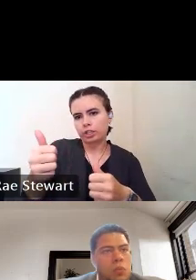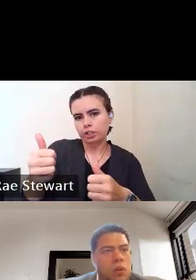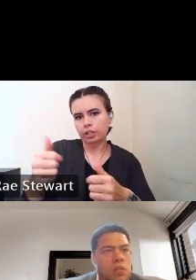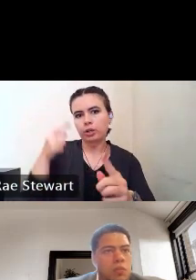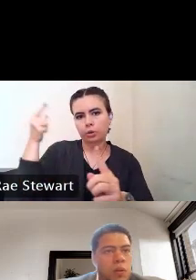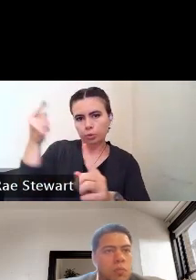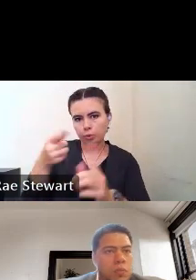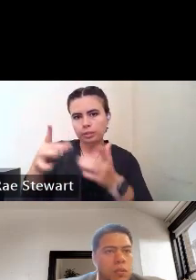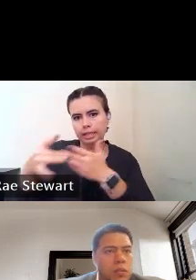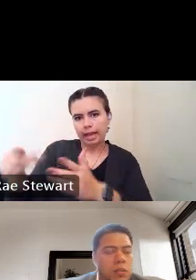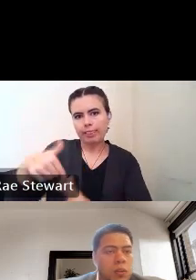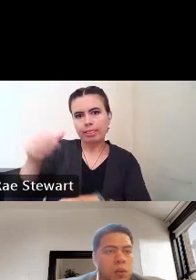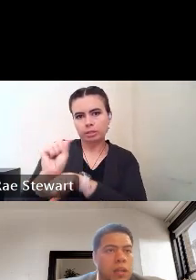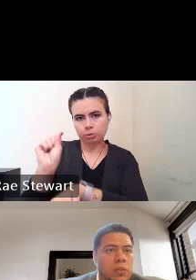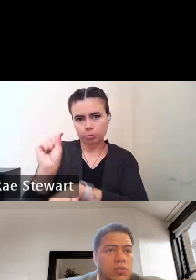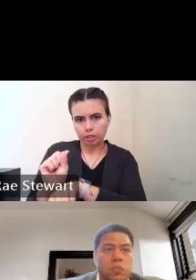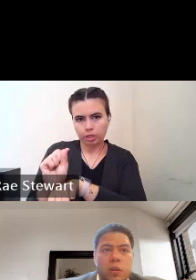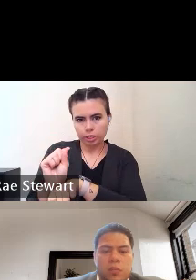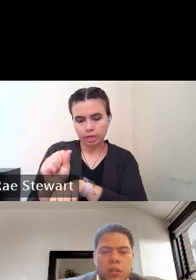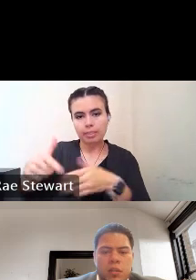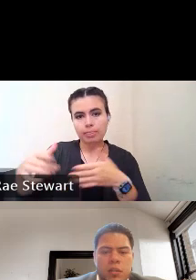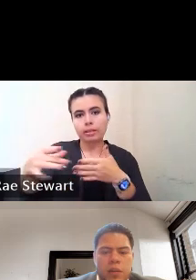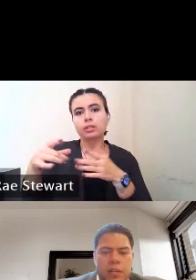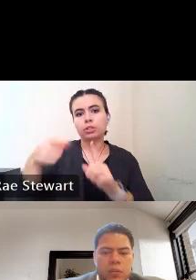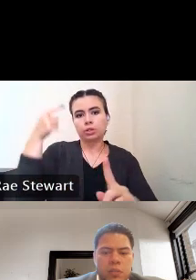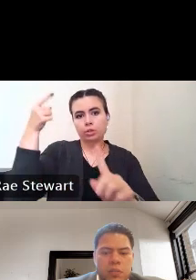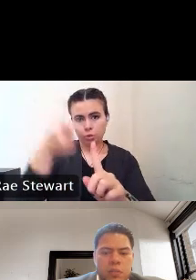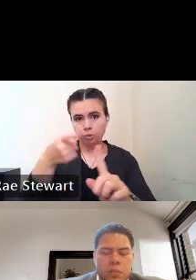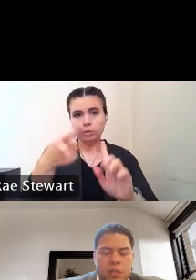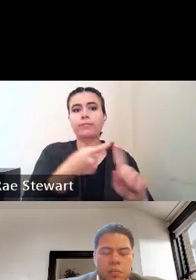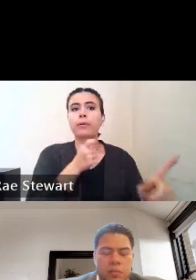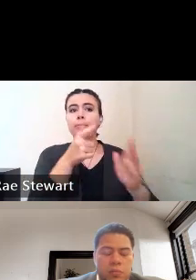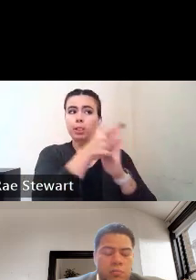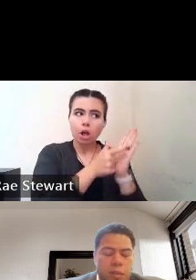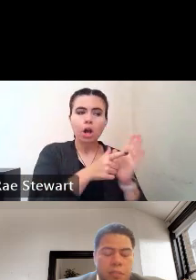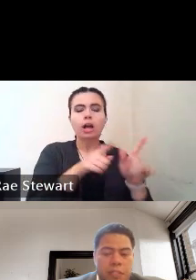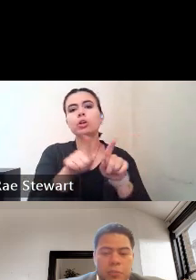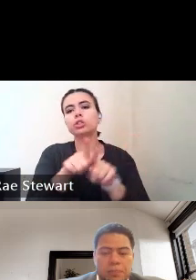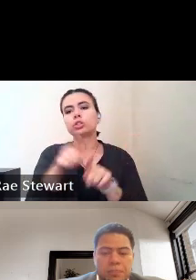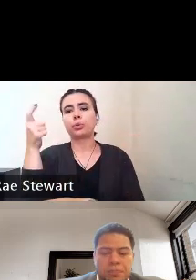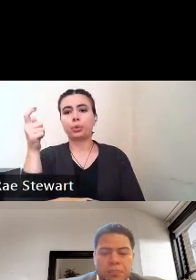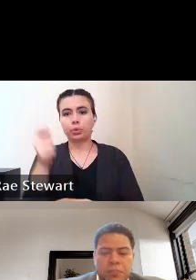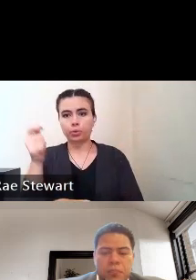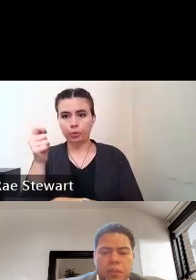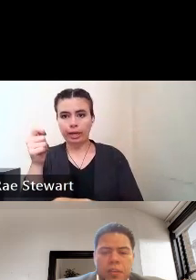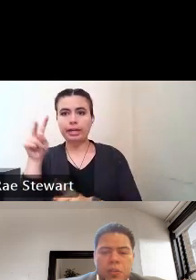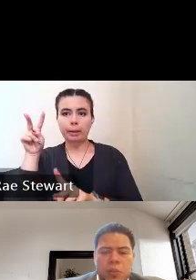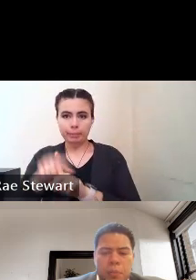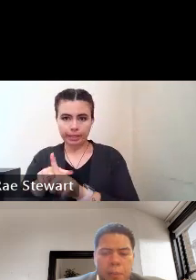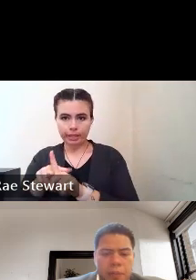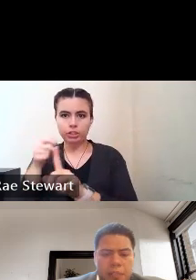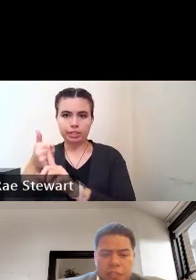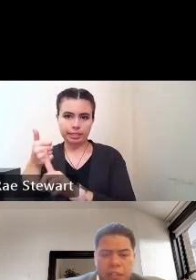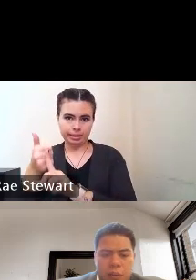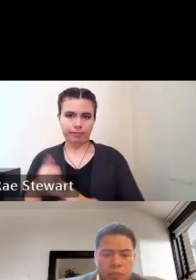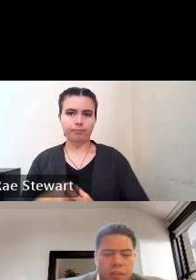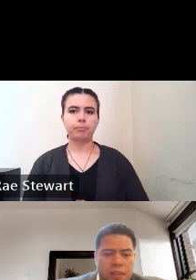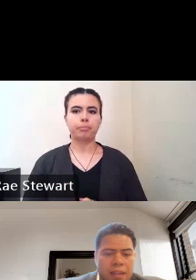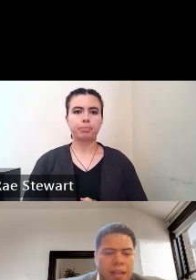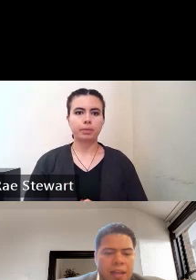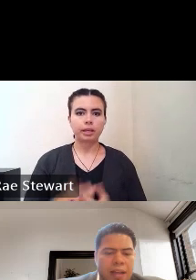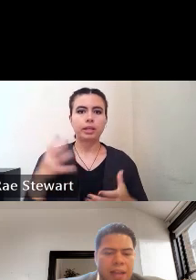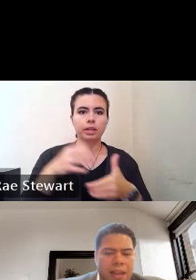goals were from the law and also from the grant notice of application, including population